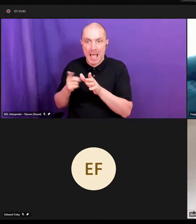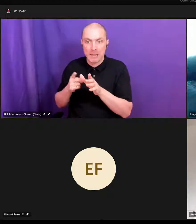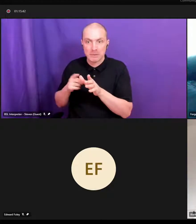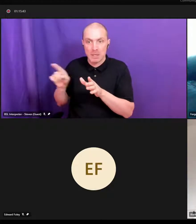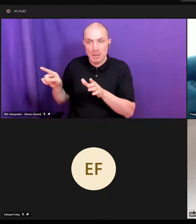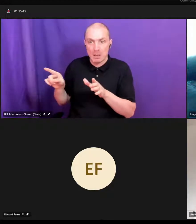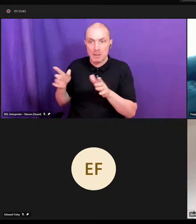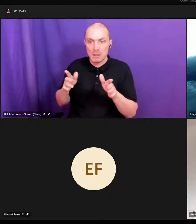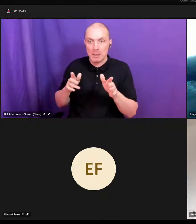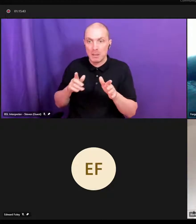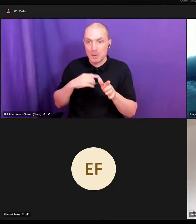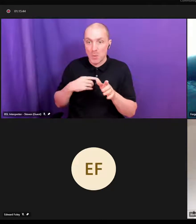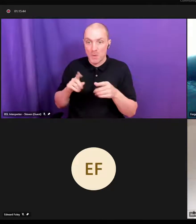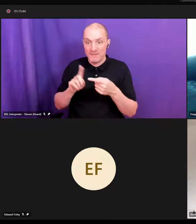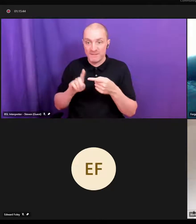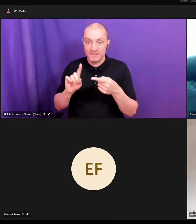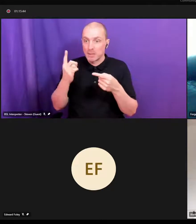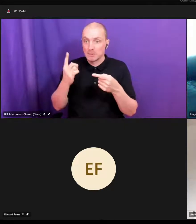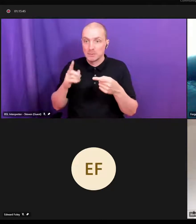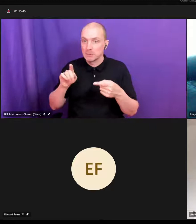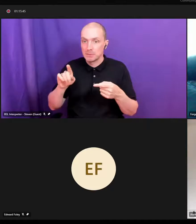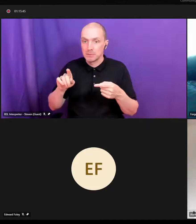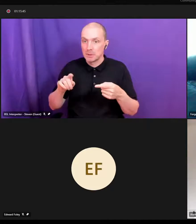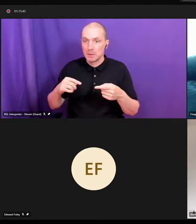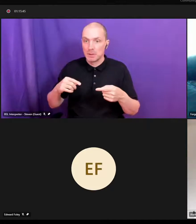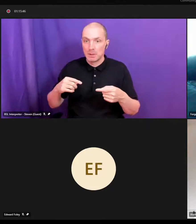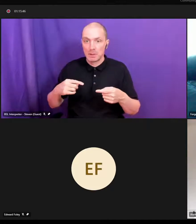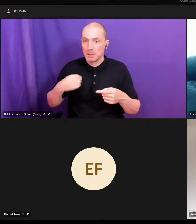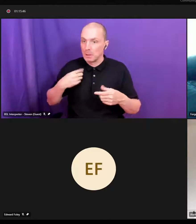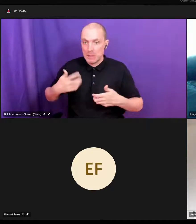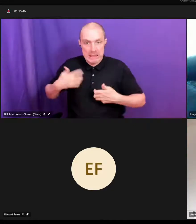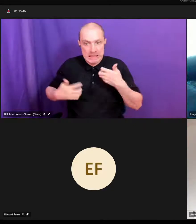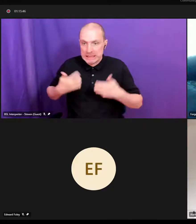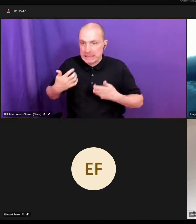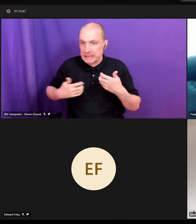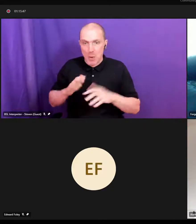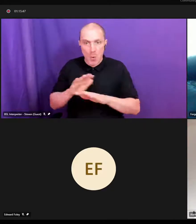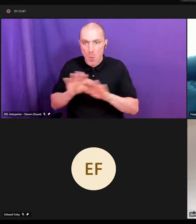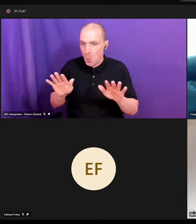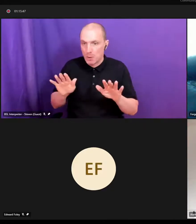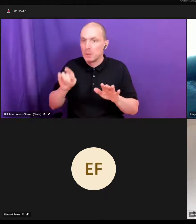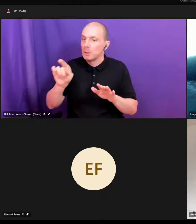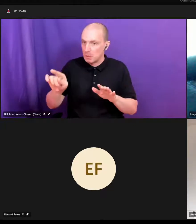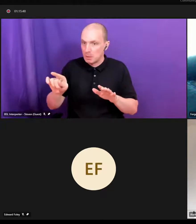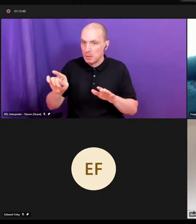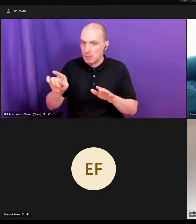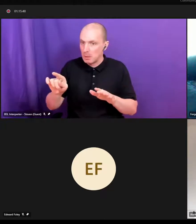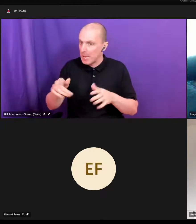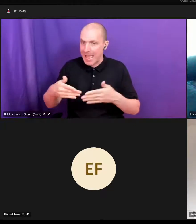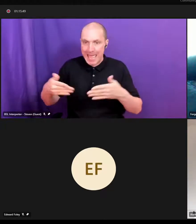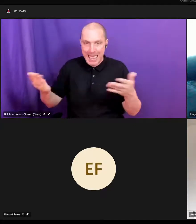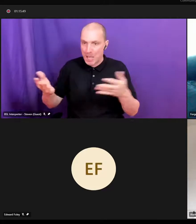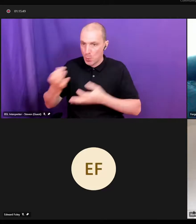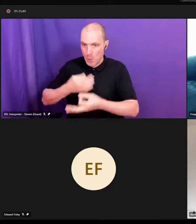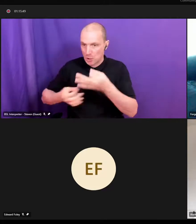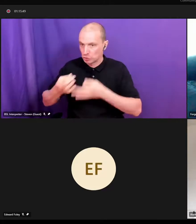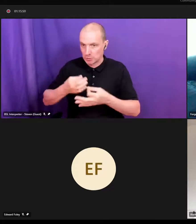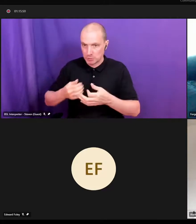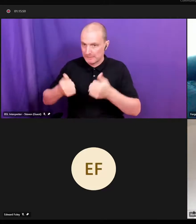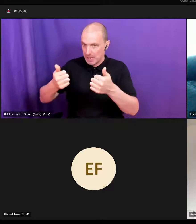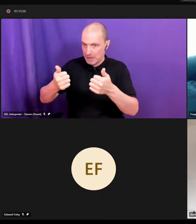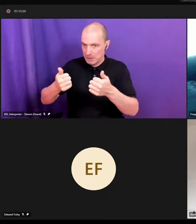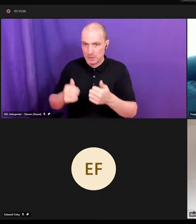Councillor Nealon, I'm not going to shoot anybody down in flames. All questions are relevant and appropriate. From our perspective,